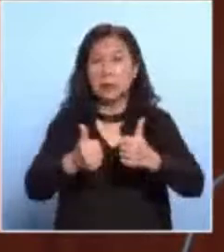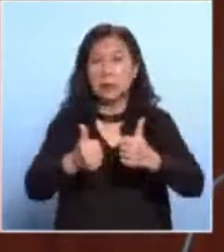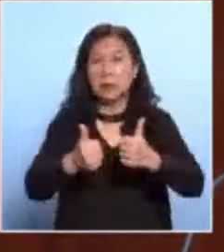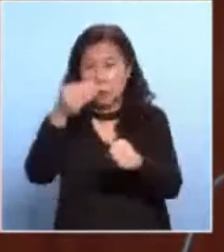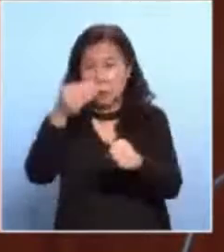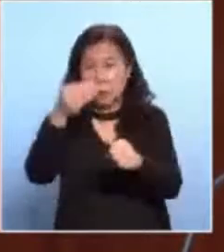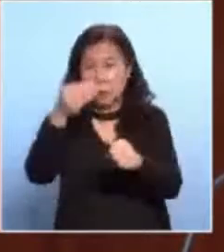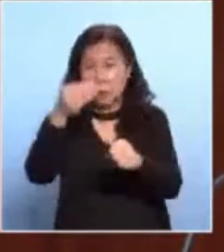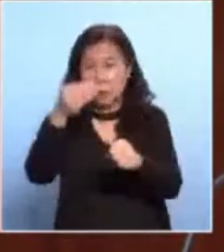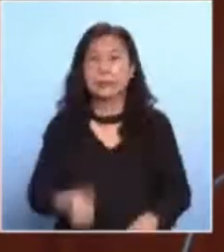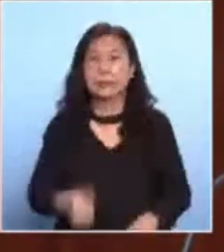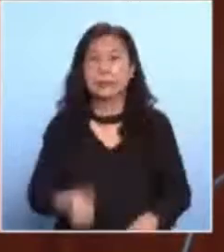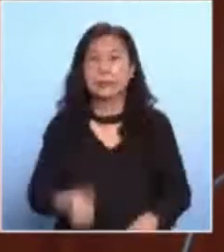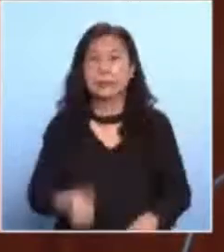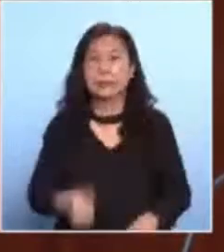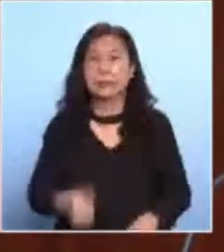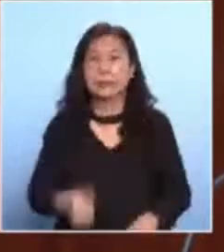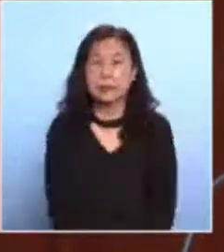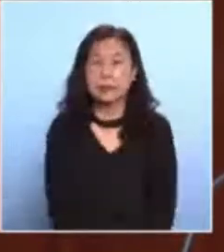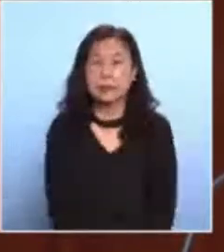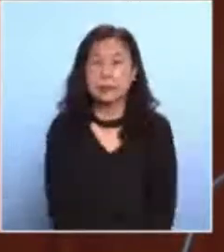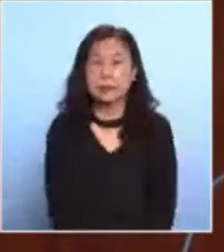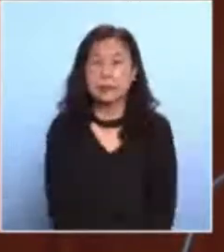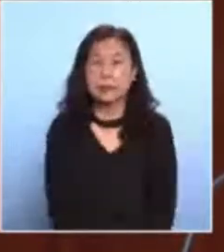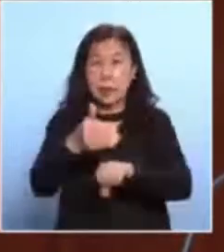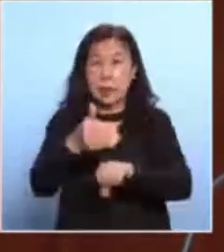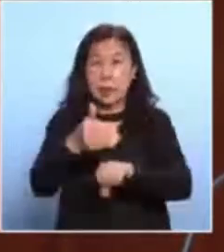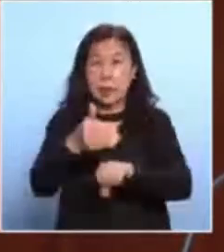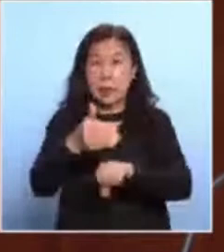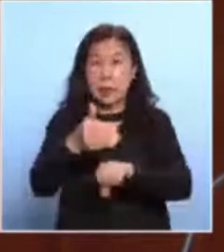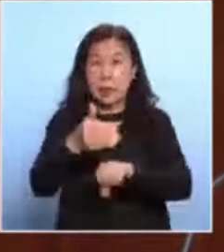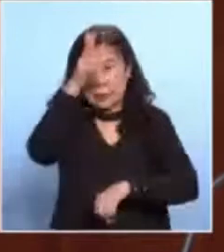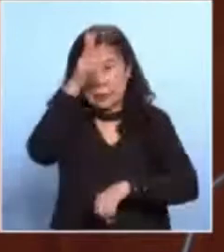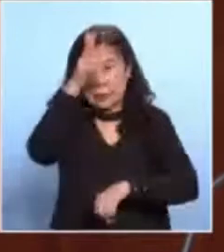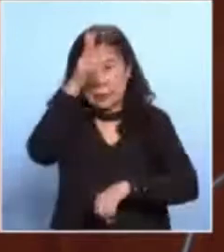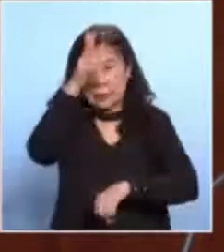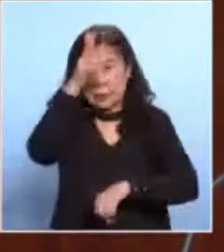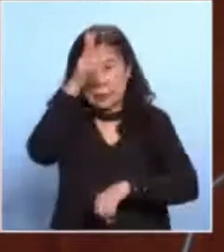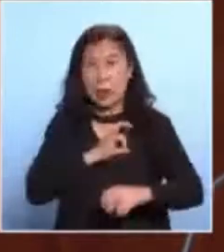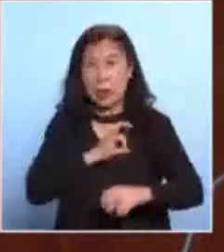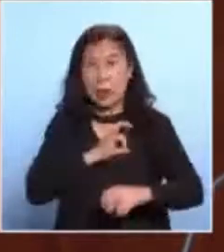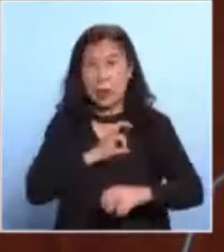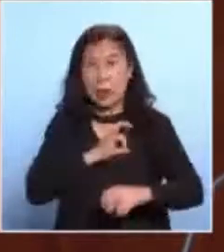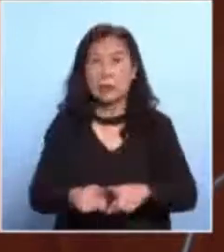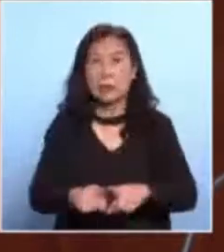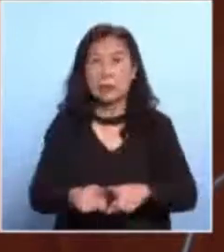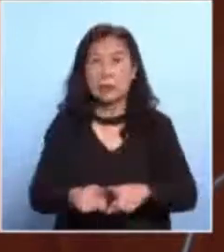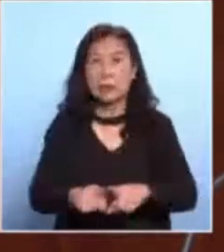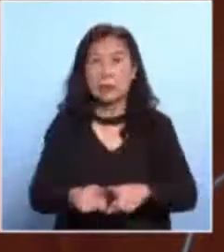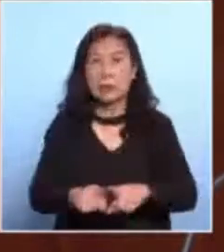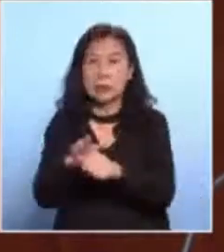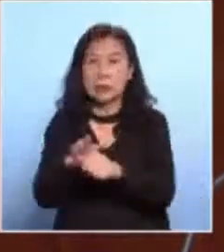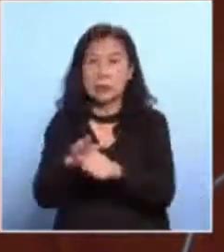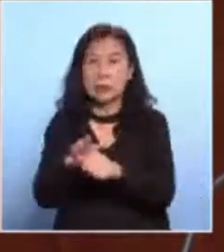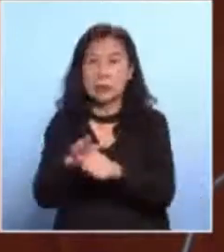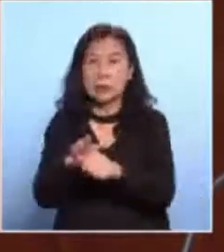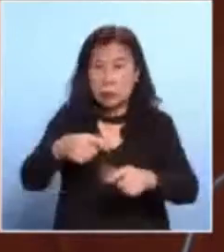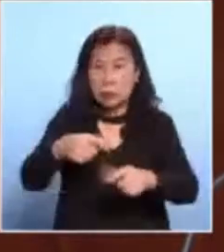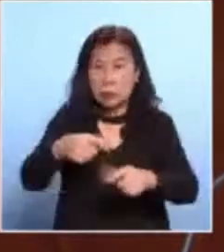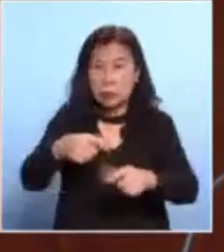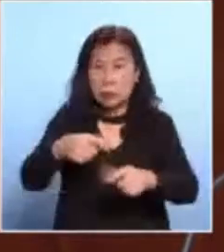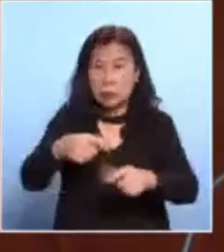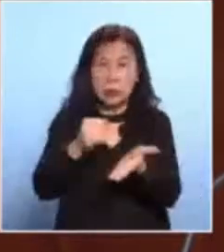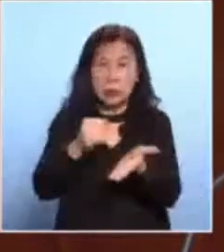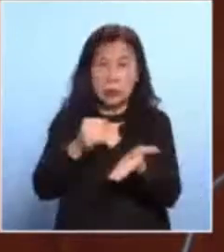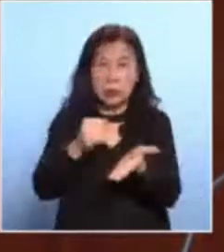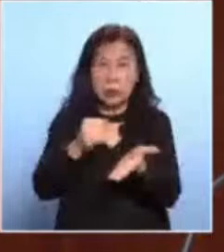Support the development of welfare services organizations. The government will set up a dedicated fund of $500